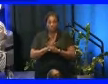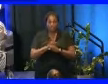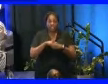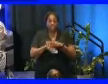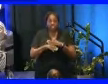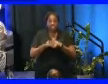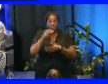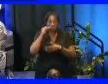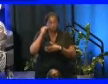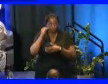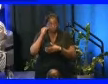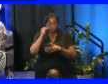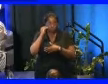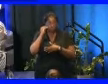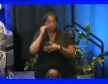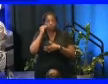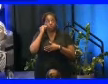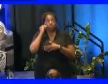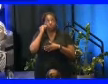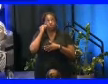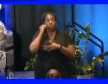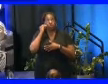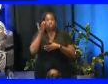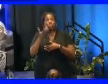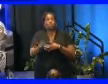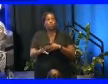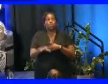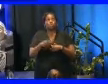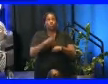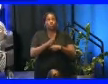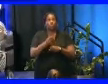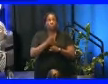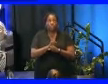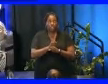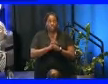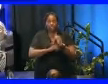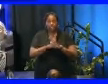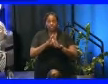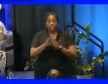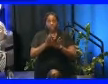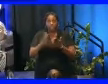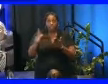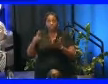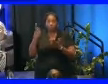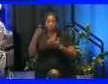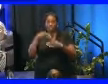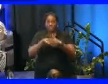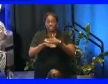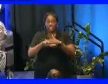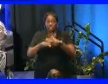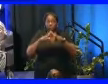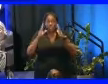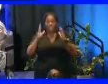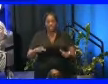accessible housing. You don't want to create buildings that are only accessible